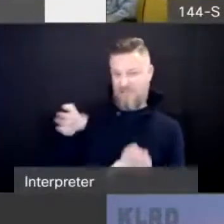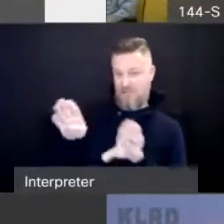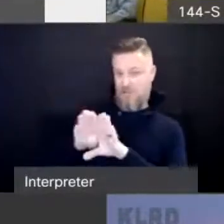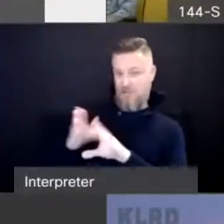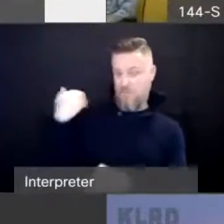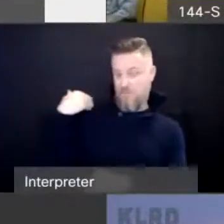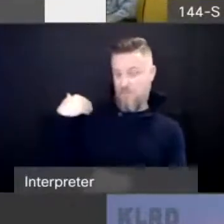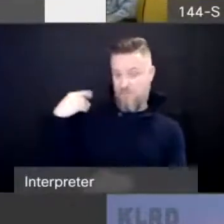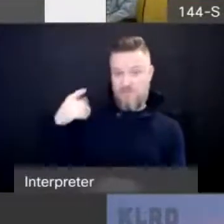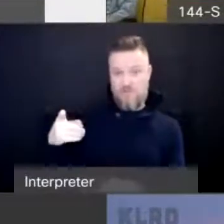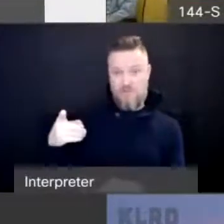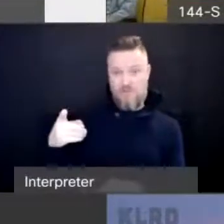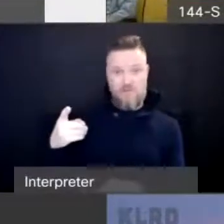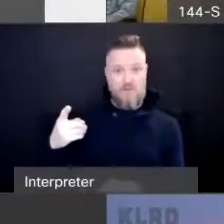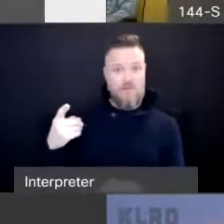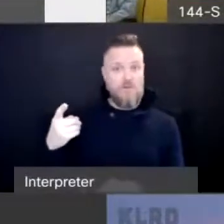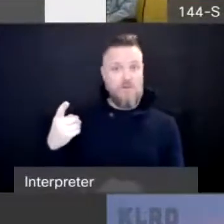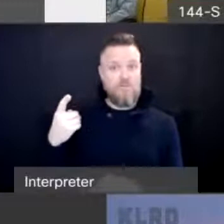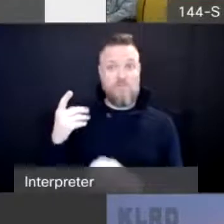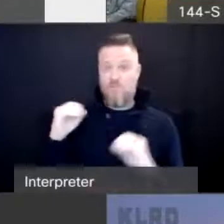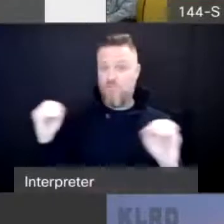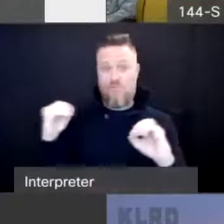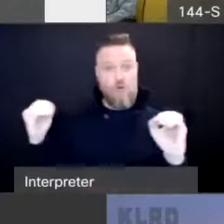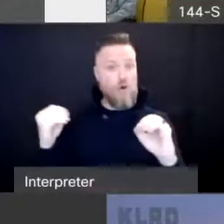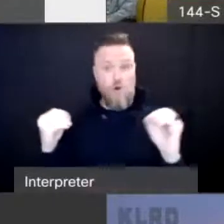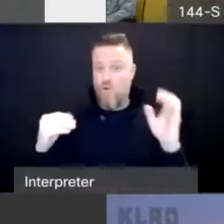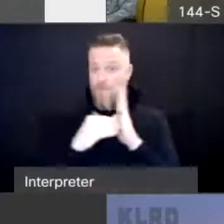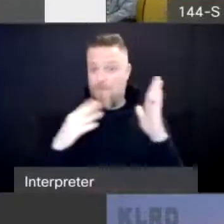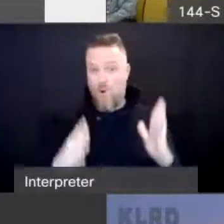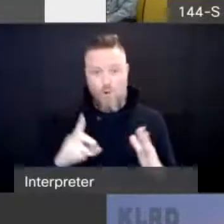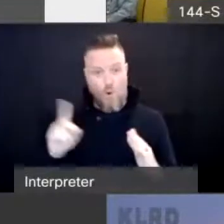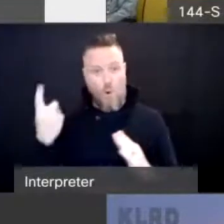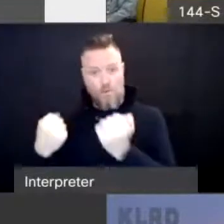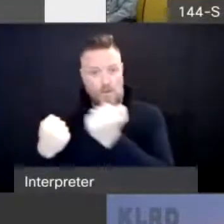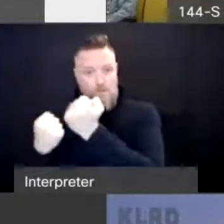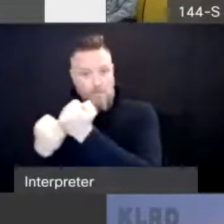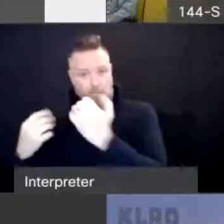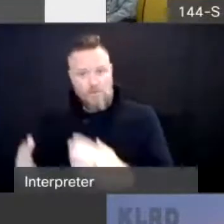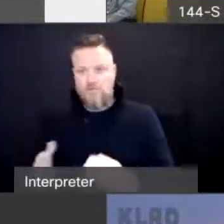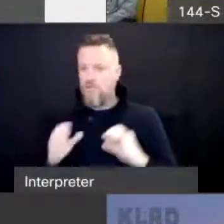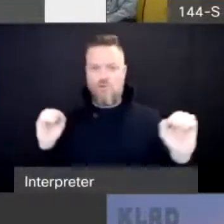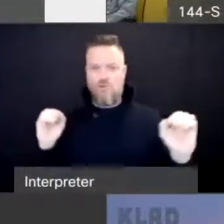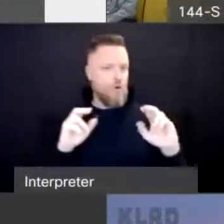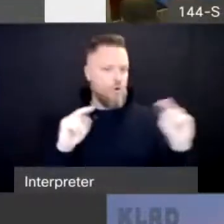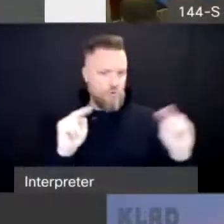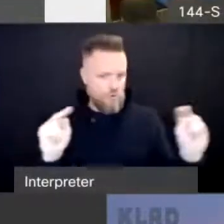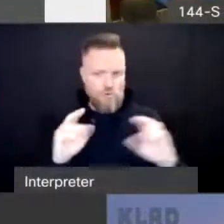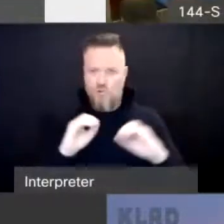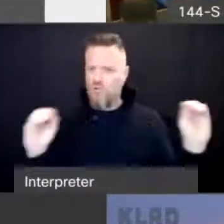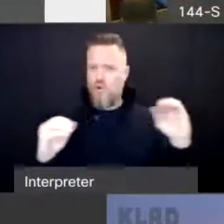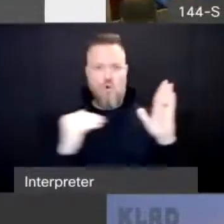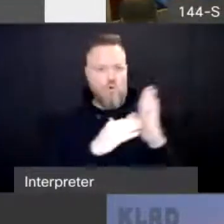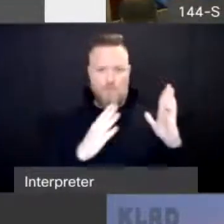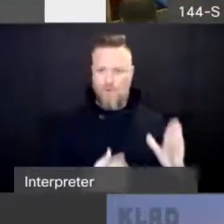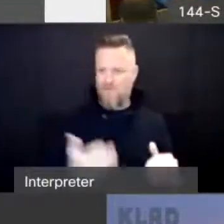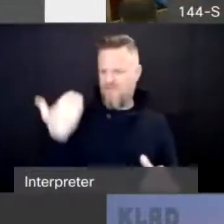were there only proponents, no opponents? Yes, we had no neutral and no opponents. Thank you. That's correct.